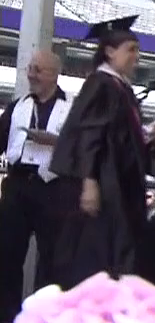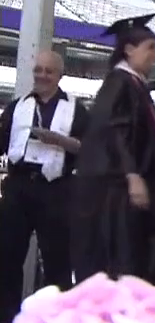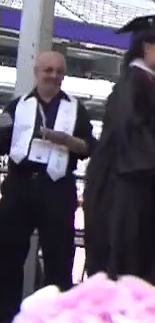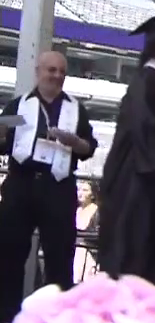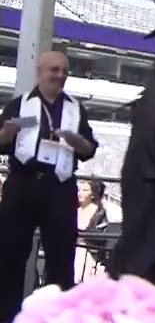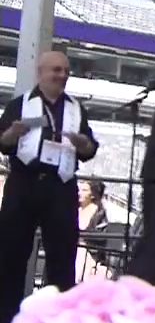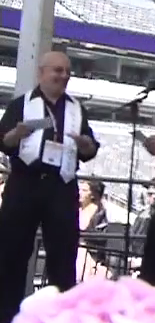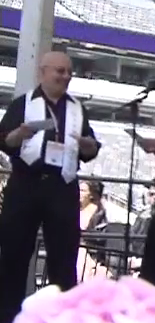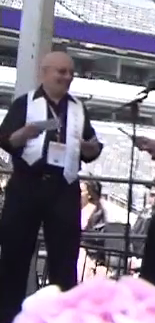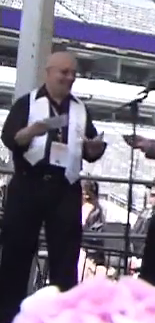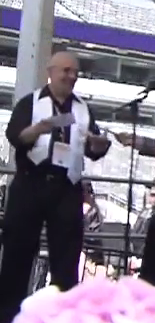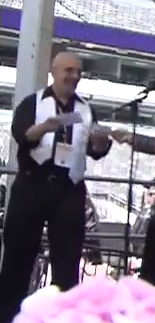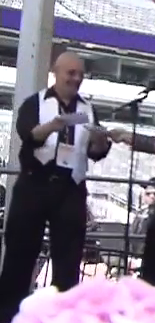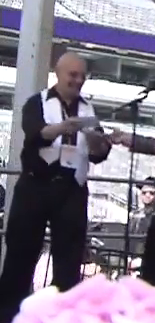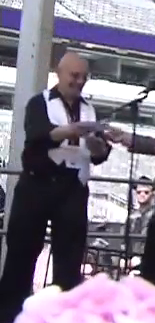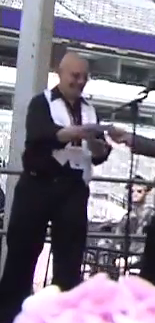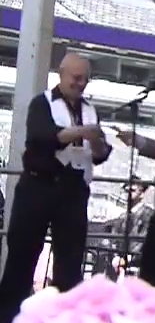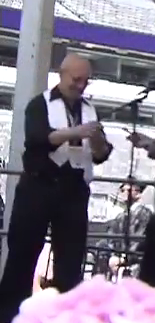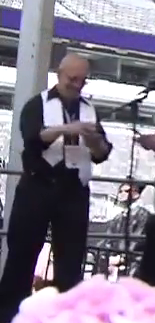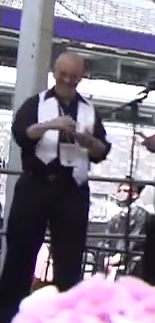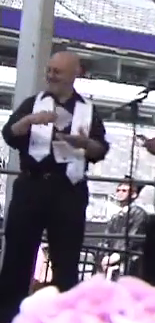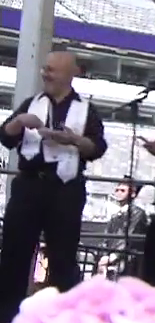Janet Gianni.